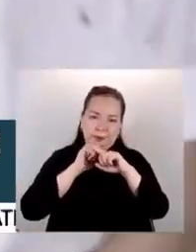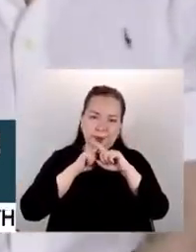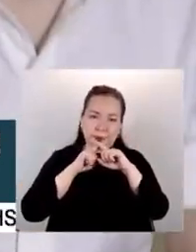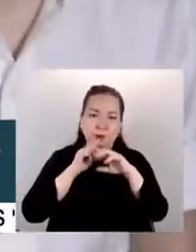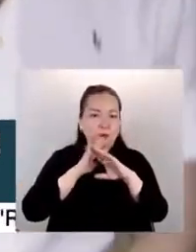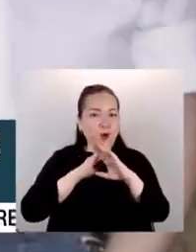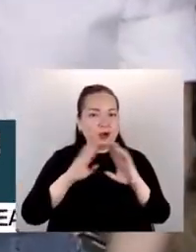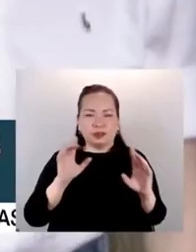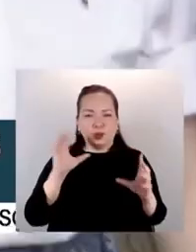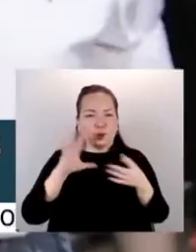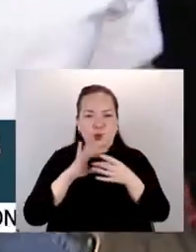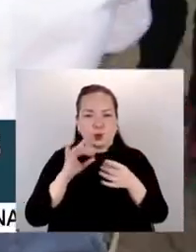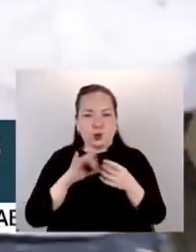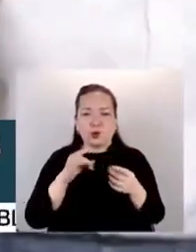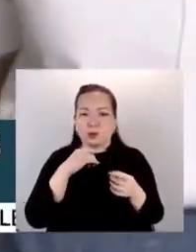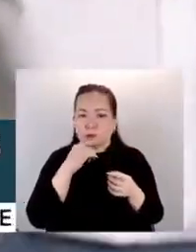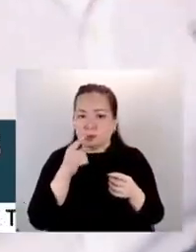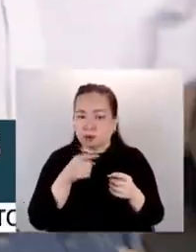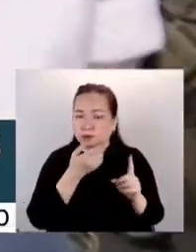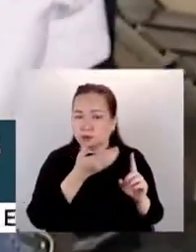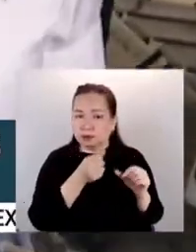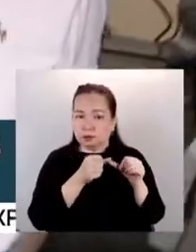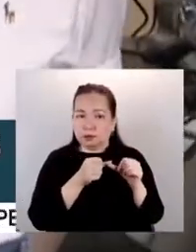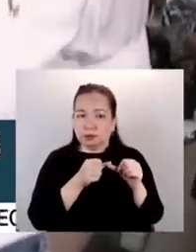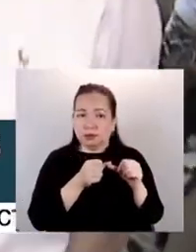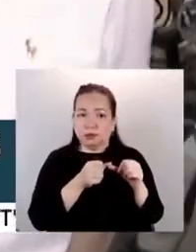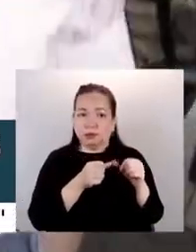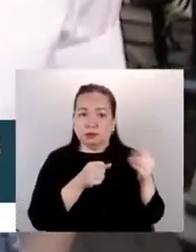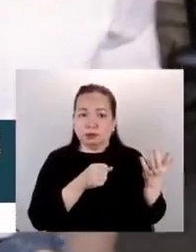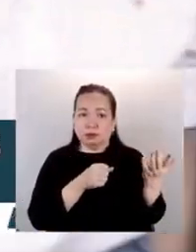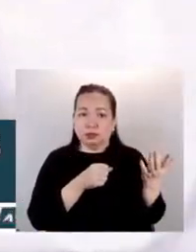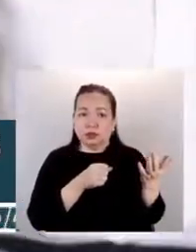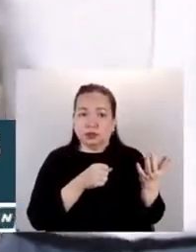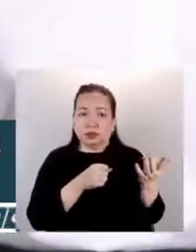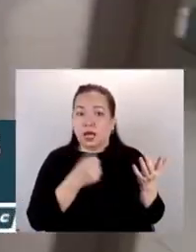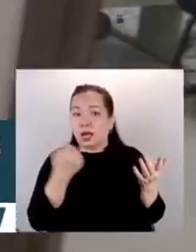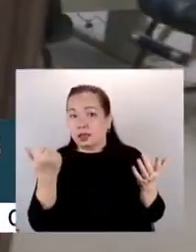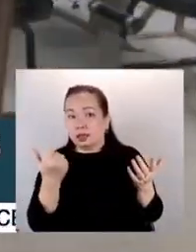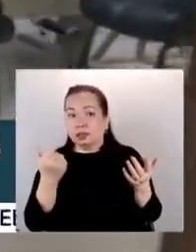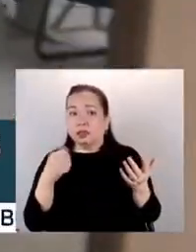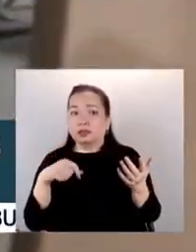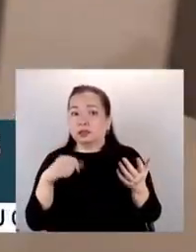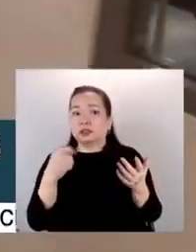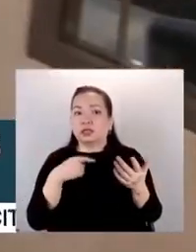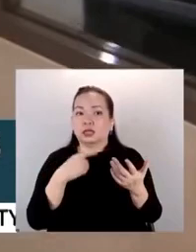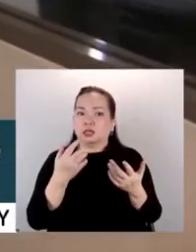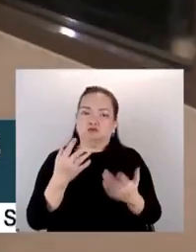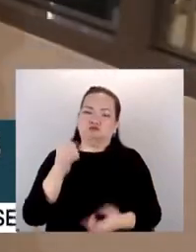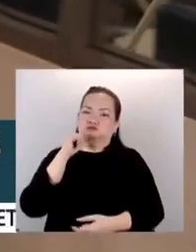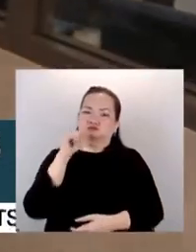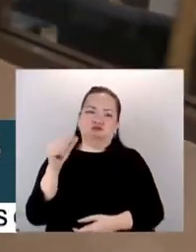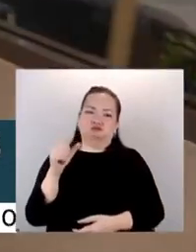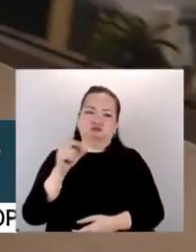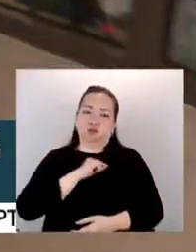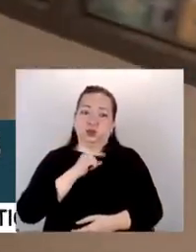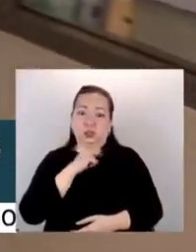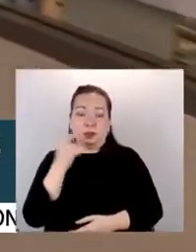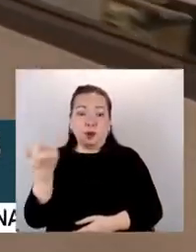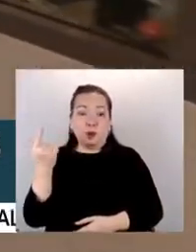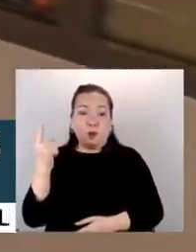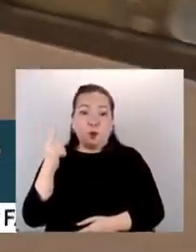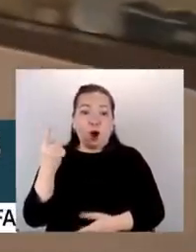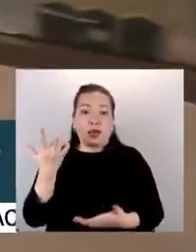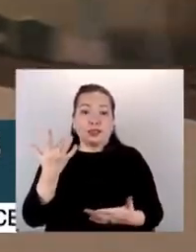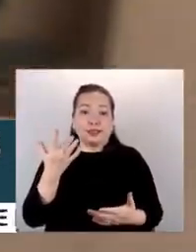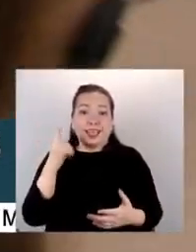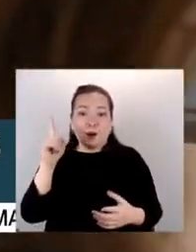guard Esteban Gatbonton will continue, as he earlier pleaded not guilty to the charge. Gatbonton is a security guard at Berjaya